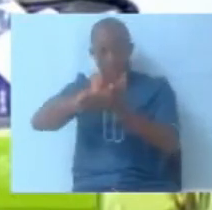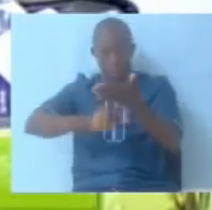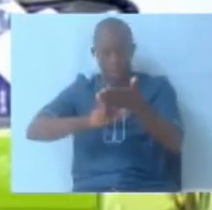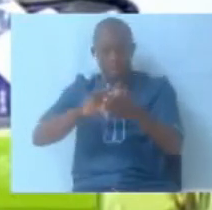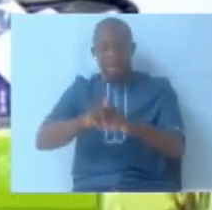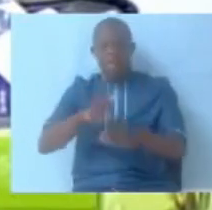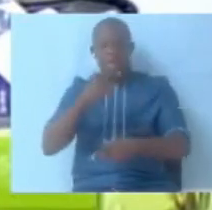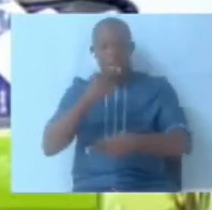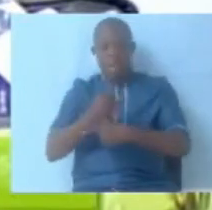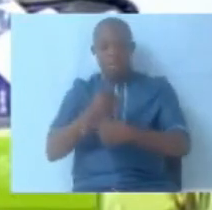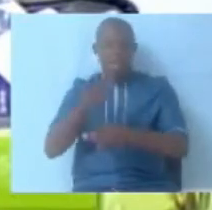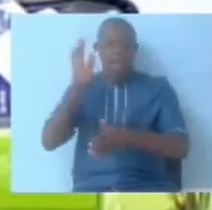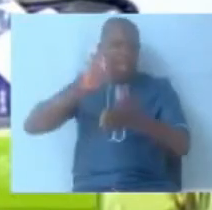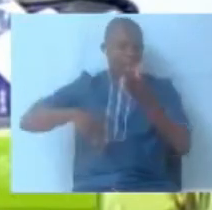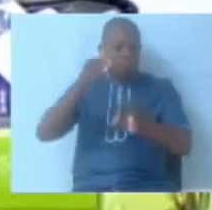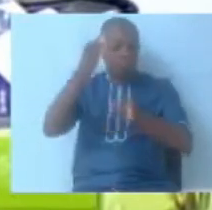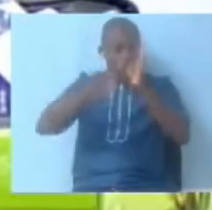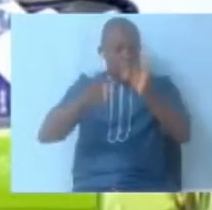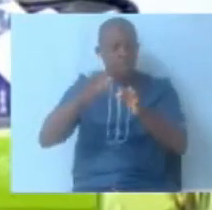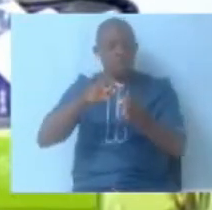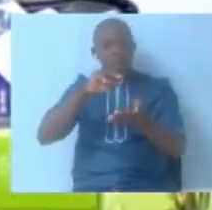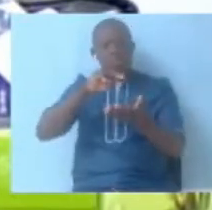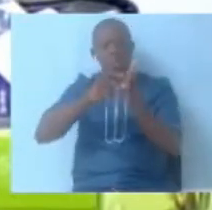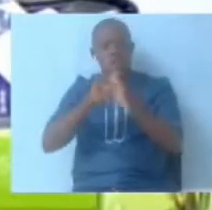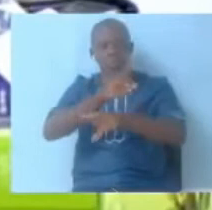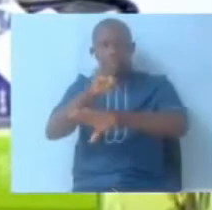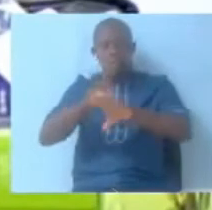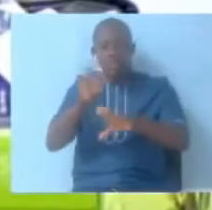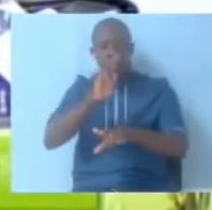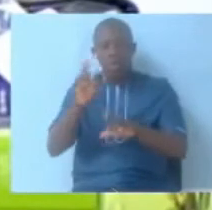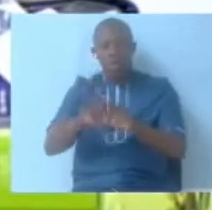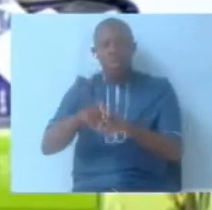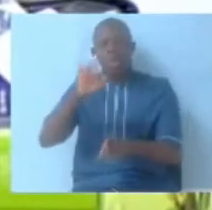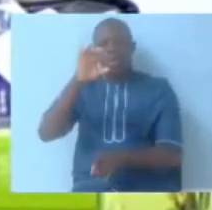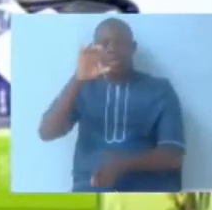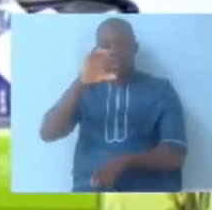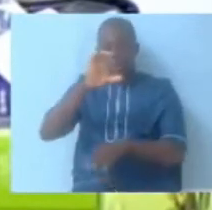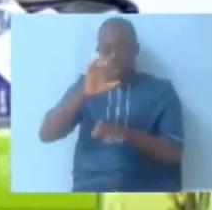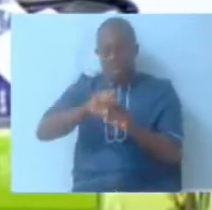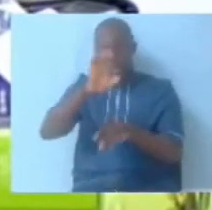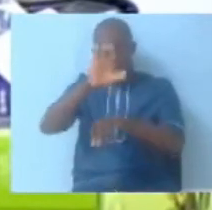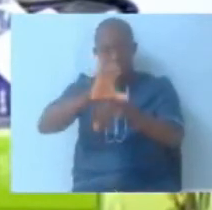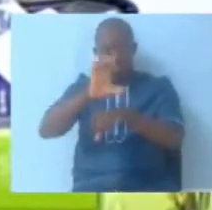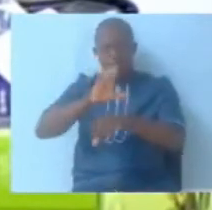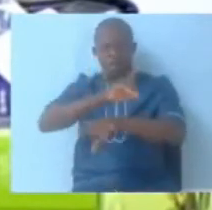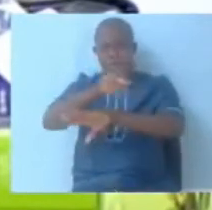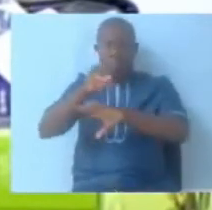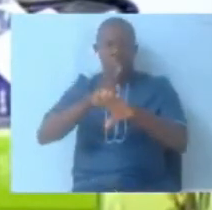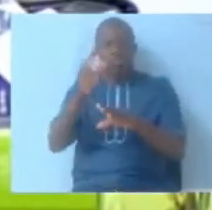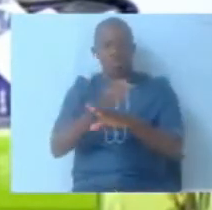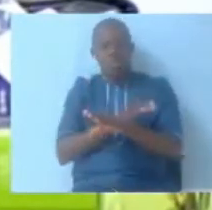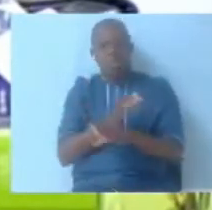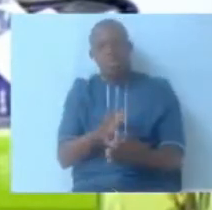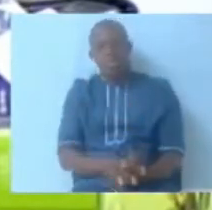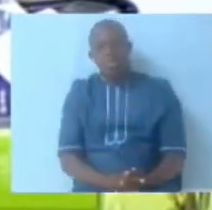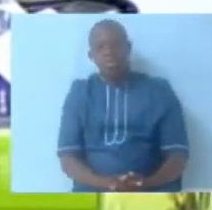The Gambia's last court then was the Privy Council. Gambia la kiti bunda labango wotembo kafujele Privy Council. The only